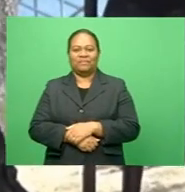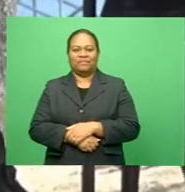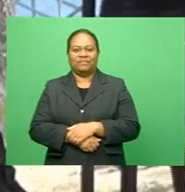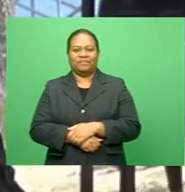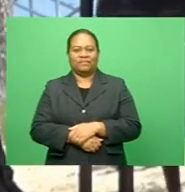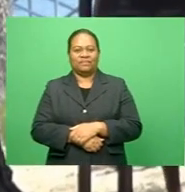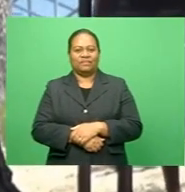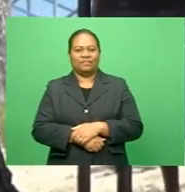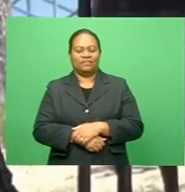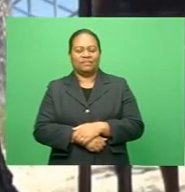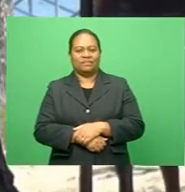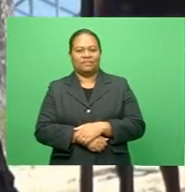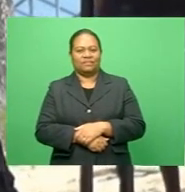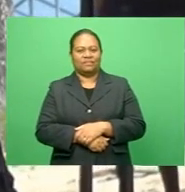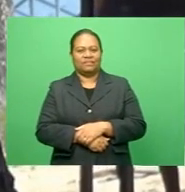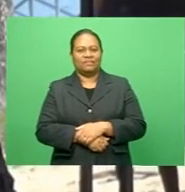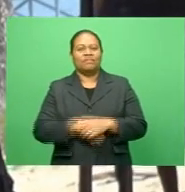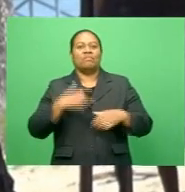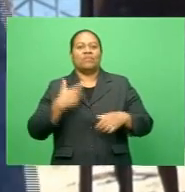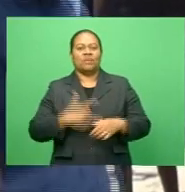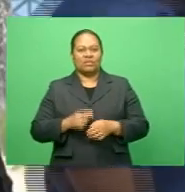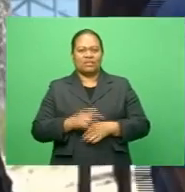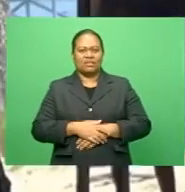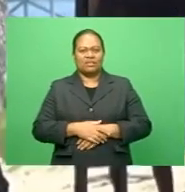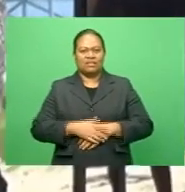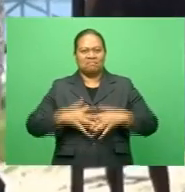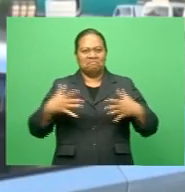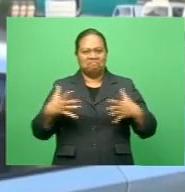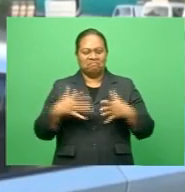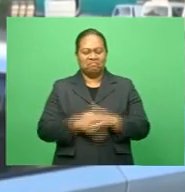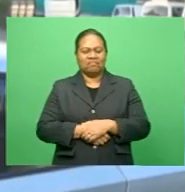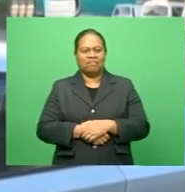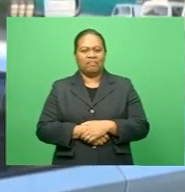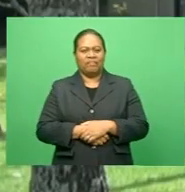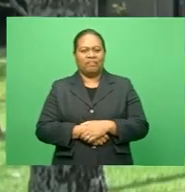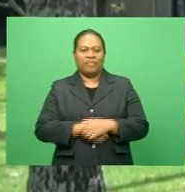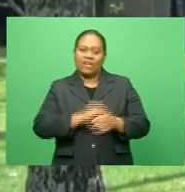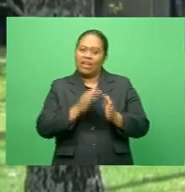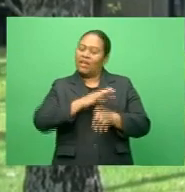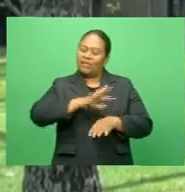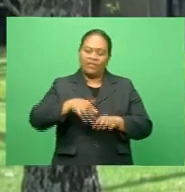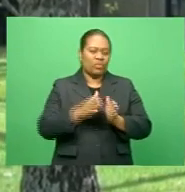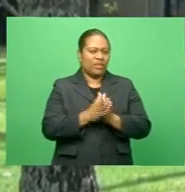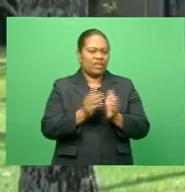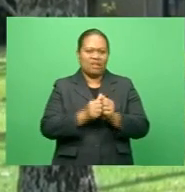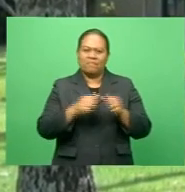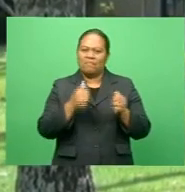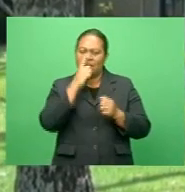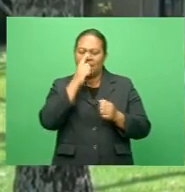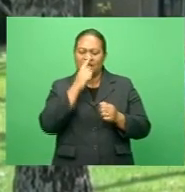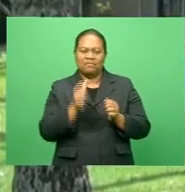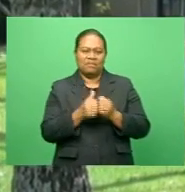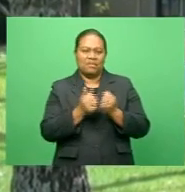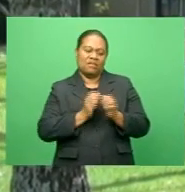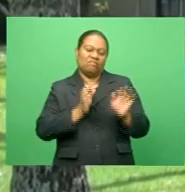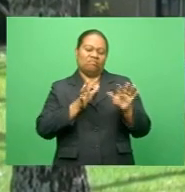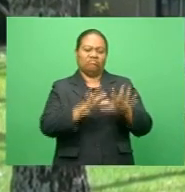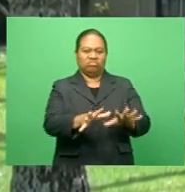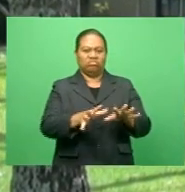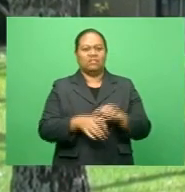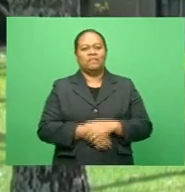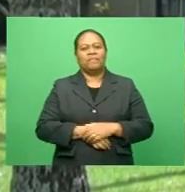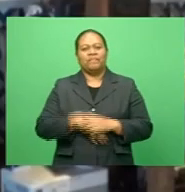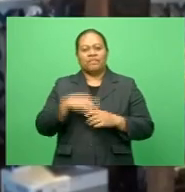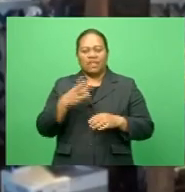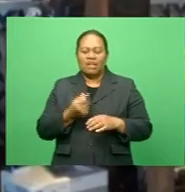since it is the peak period on every weekends. In an effort to assist staff that are no longer employed at